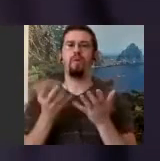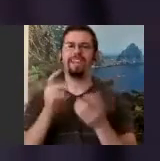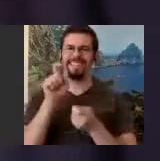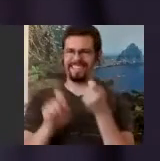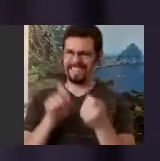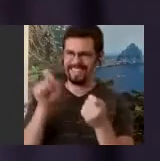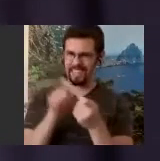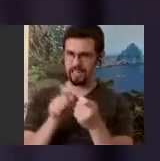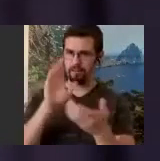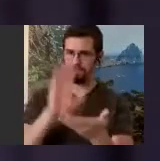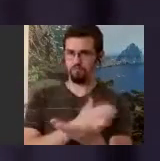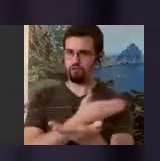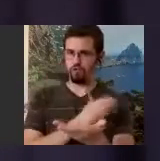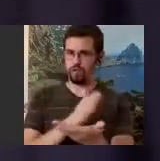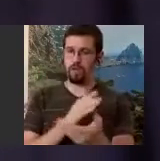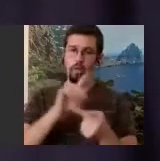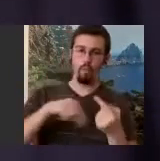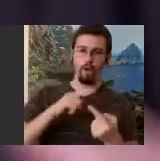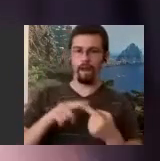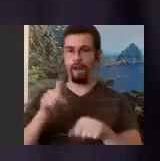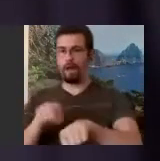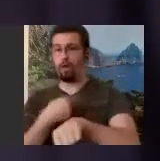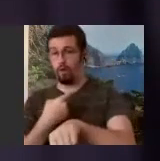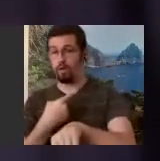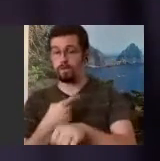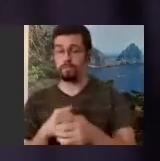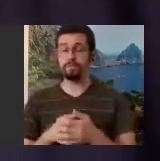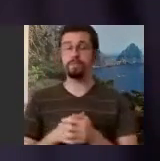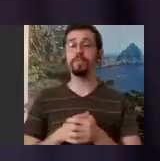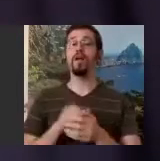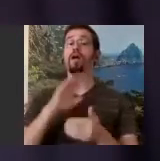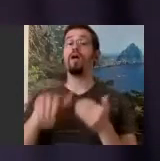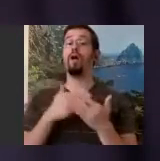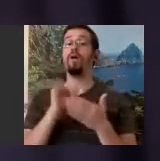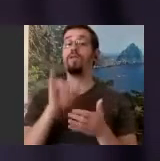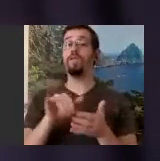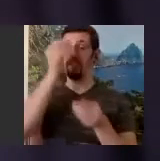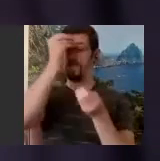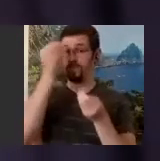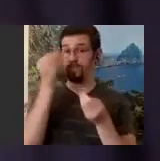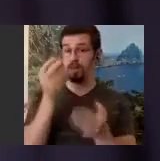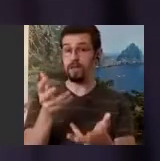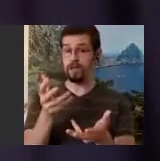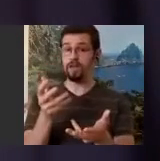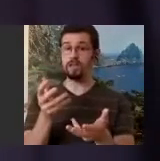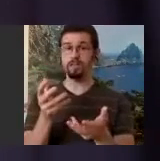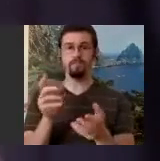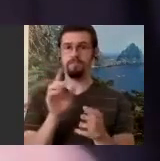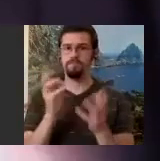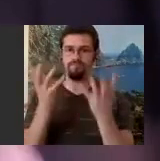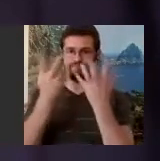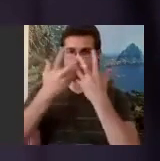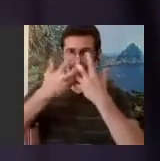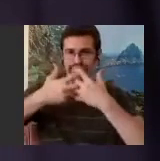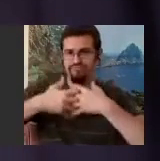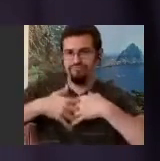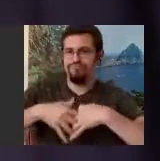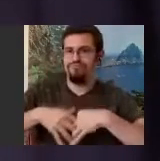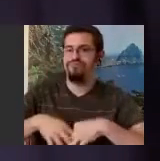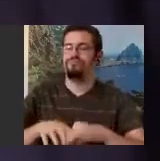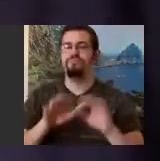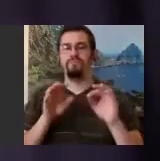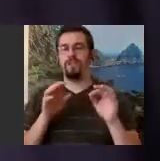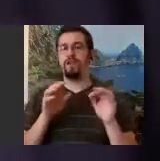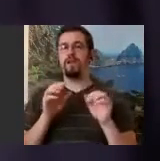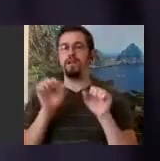be played when and for how long. And all of this information is learned tacitly in order to inform the